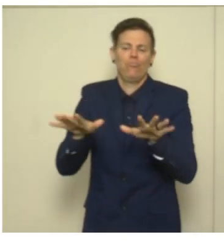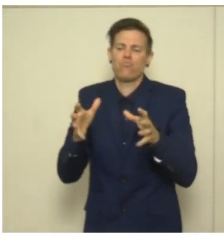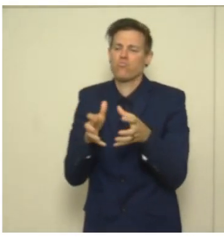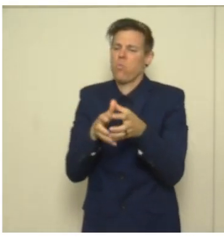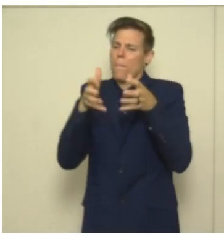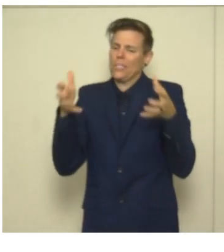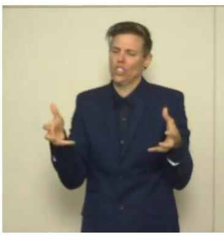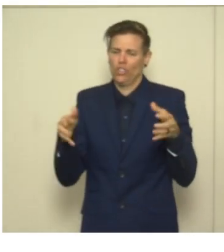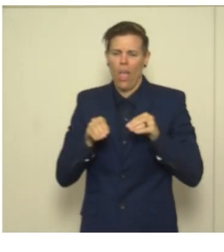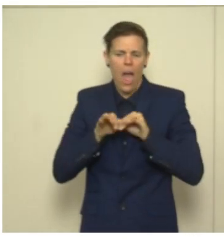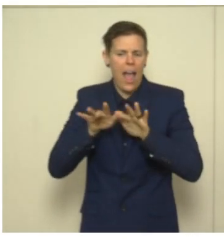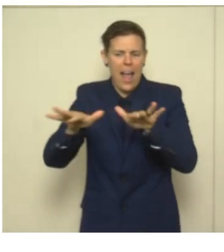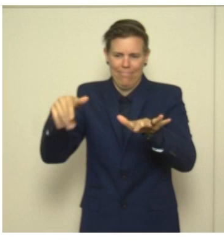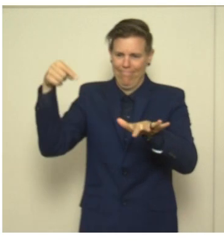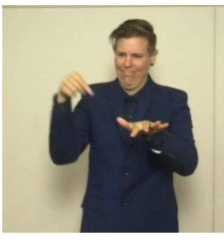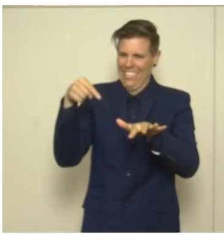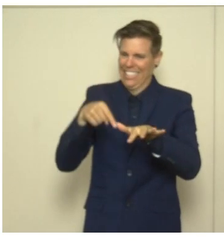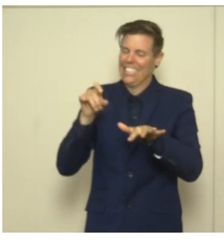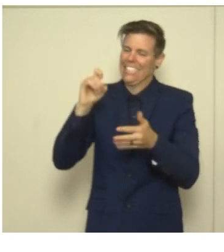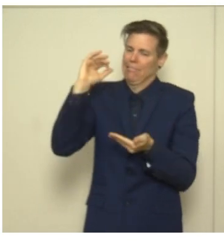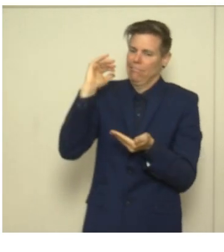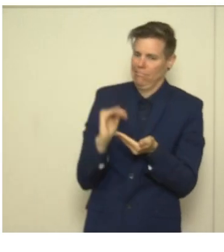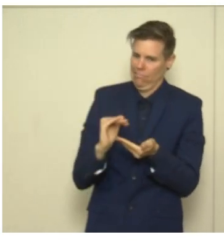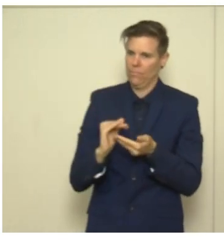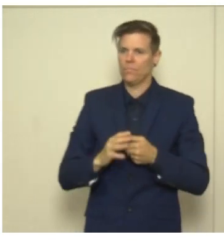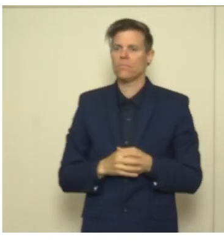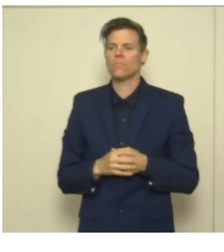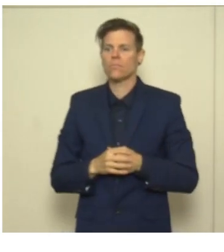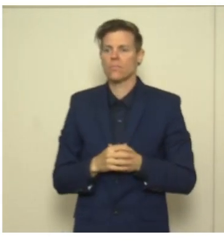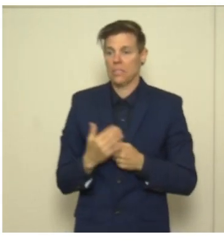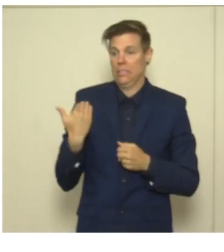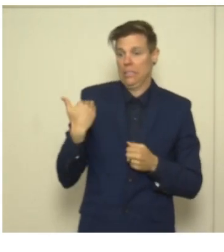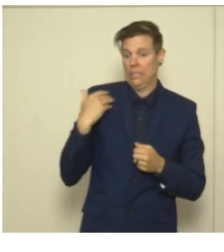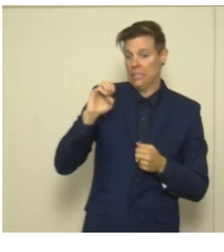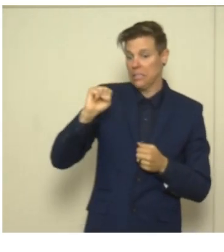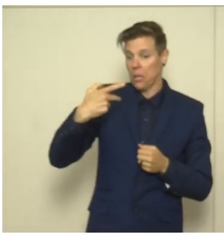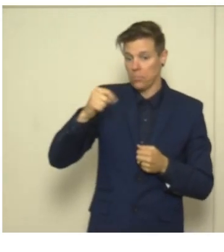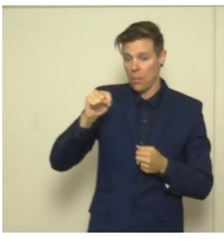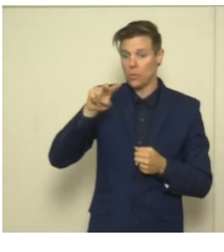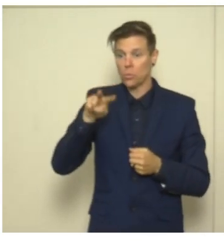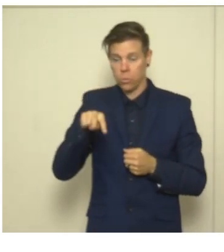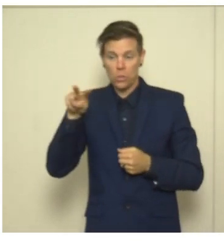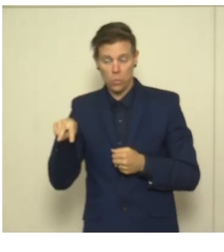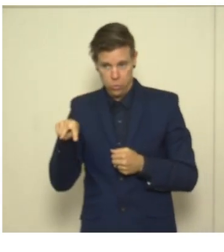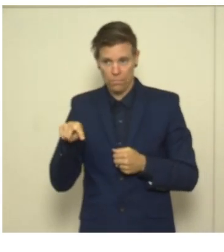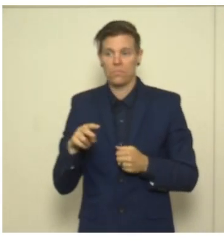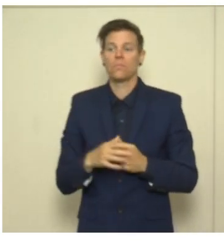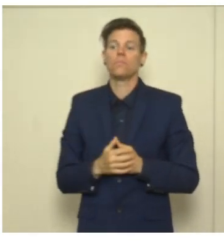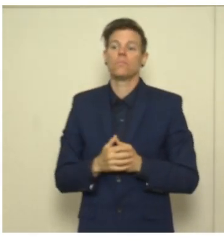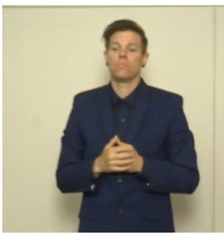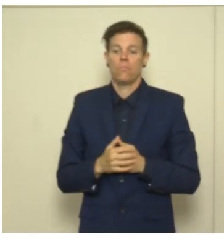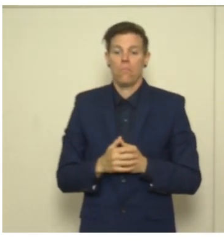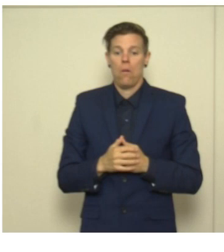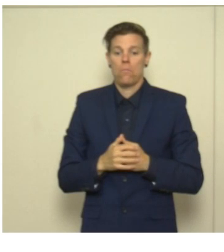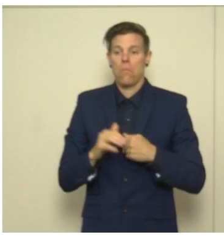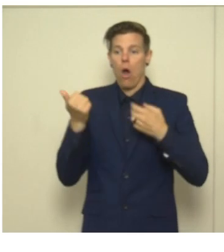1.09, ending the week of September 22nd. We are, however, holding on